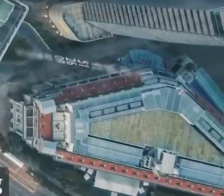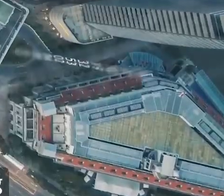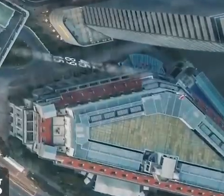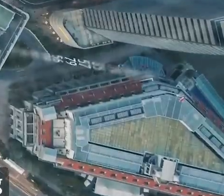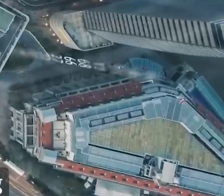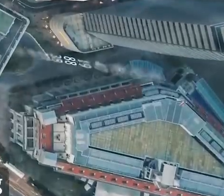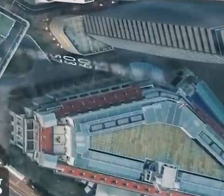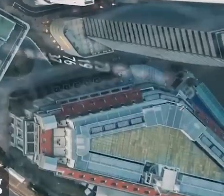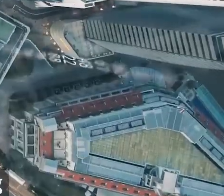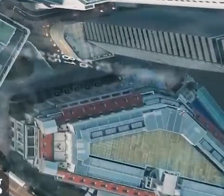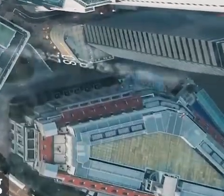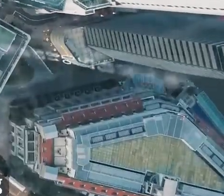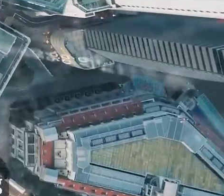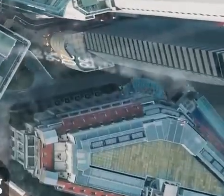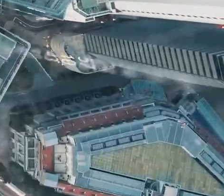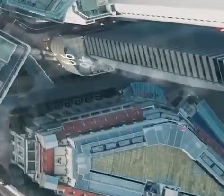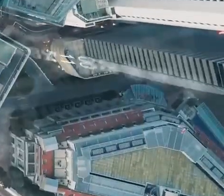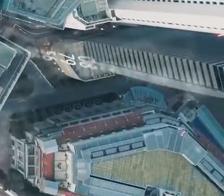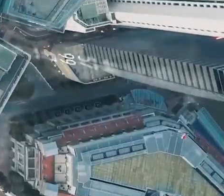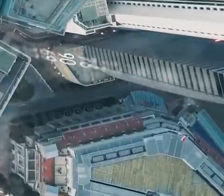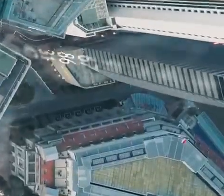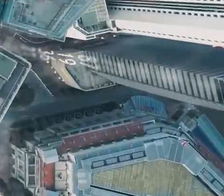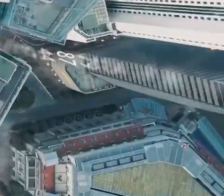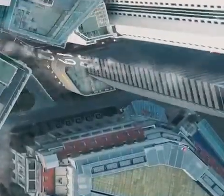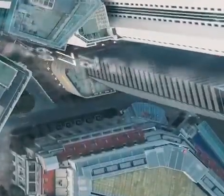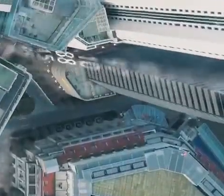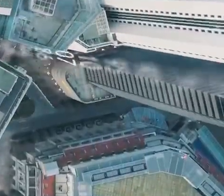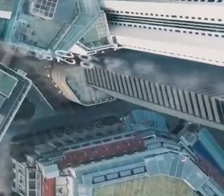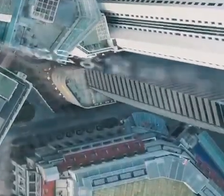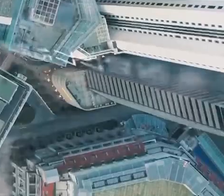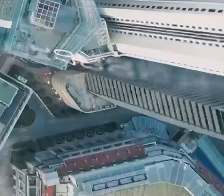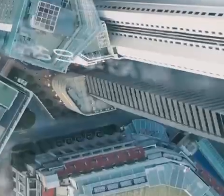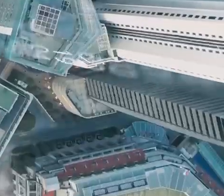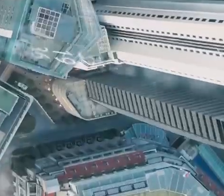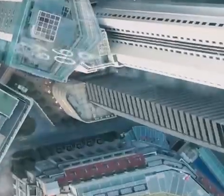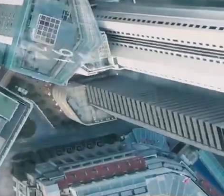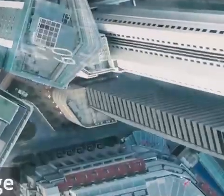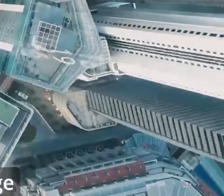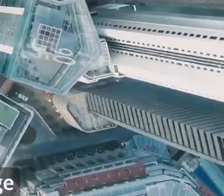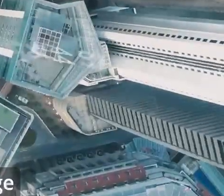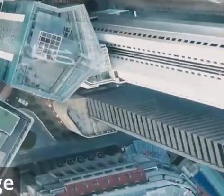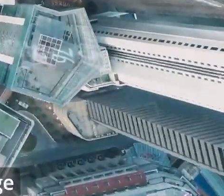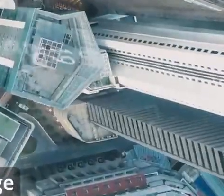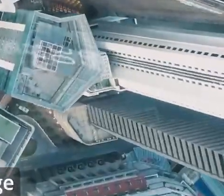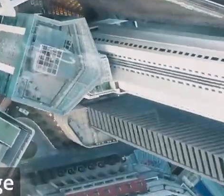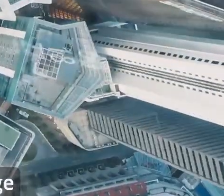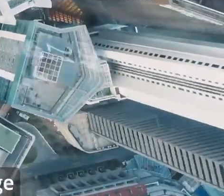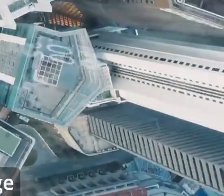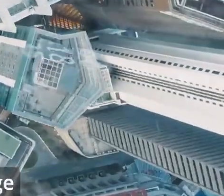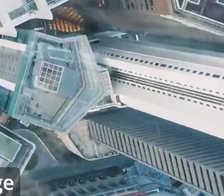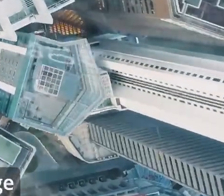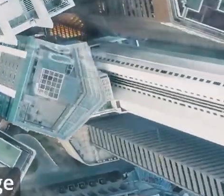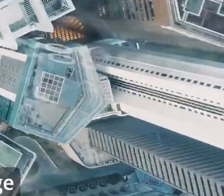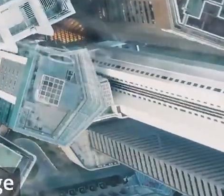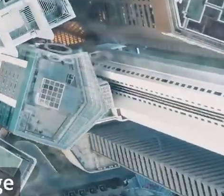FAIR principles for data sharing of the Virus Outbreak Data Network, VODAN, Africa could be adopted